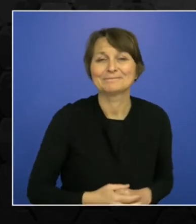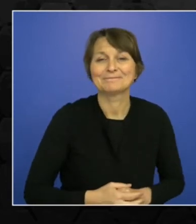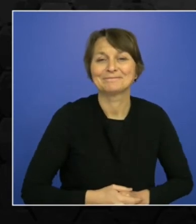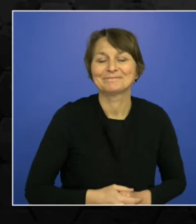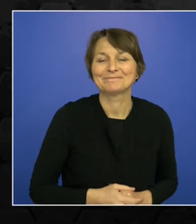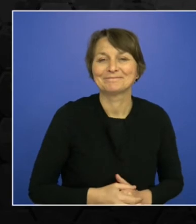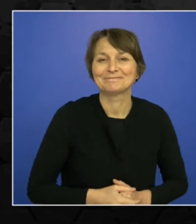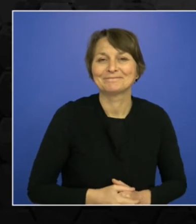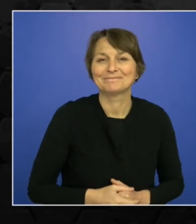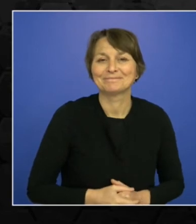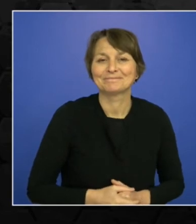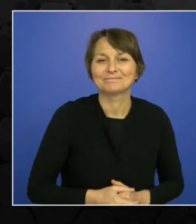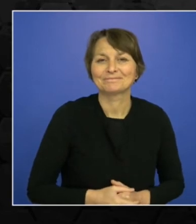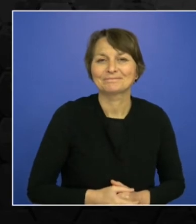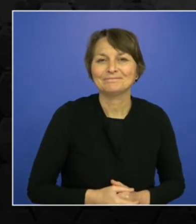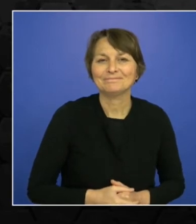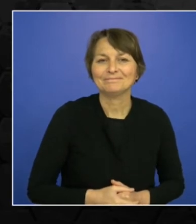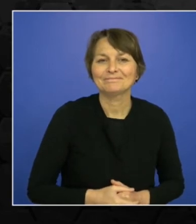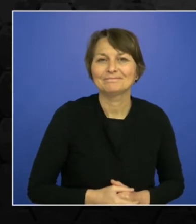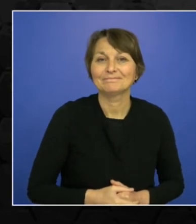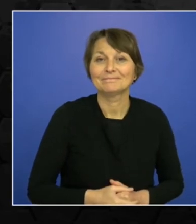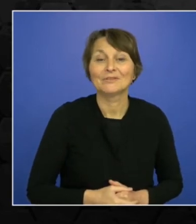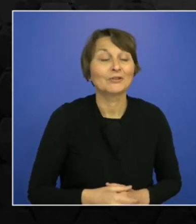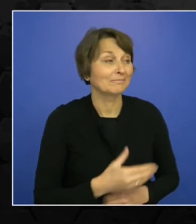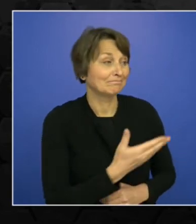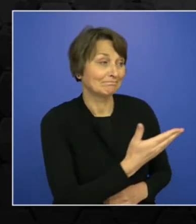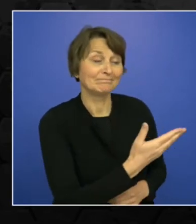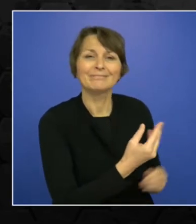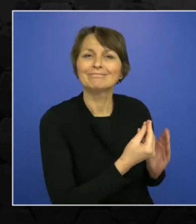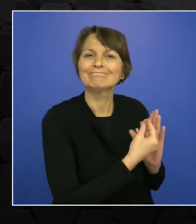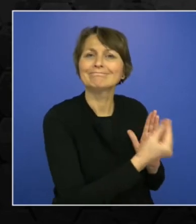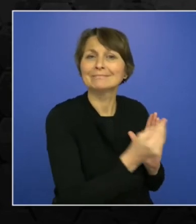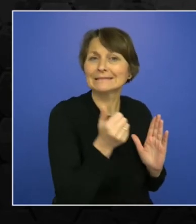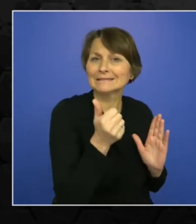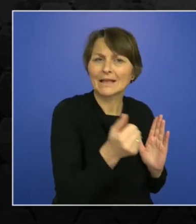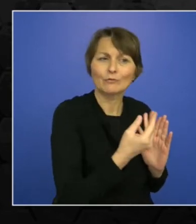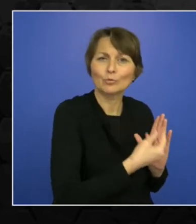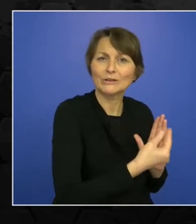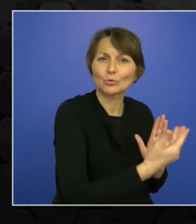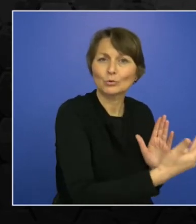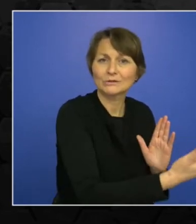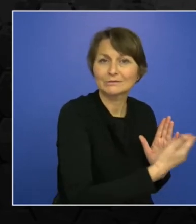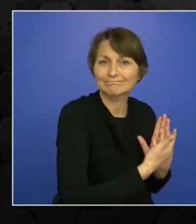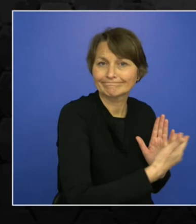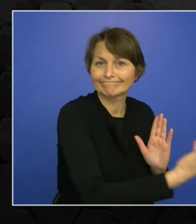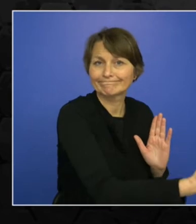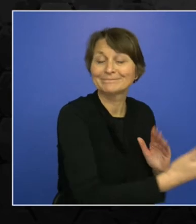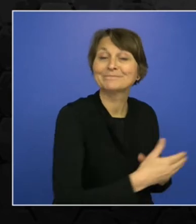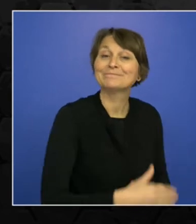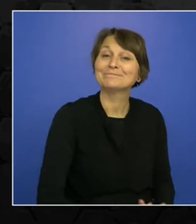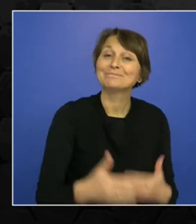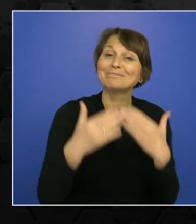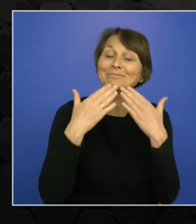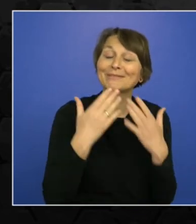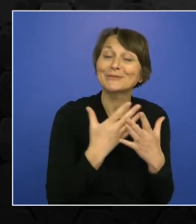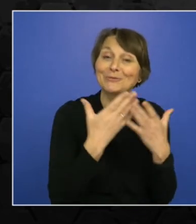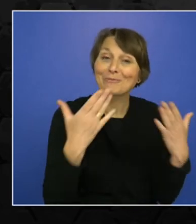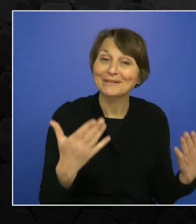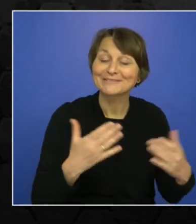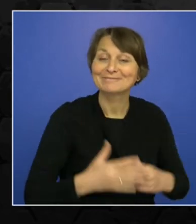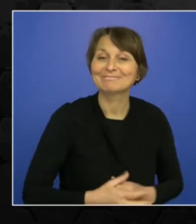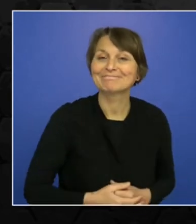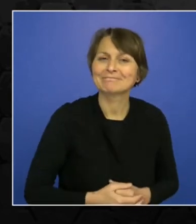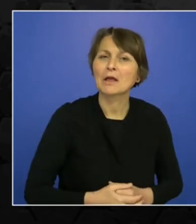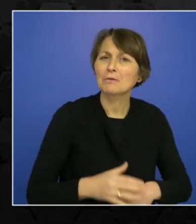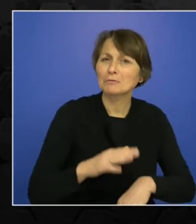Then these are basically the resources that we used. And thank you so much. I think we have time